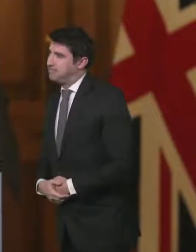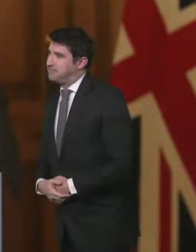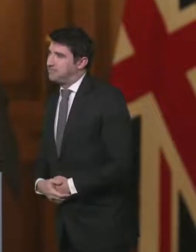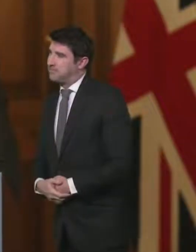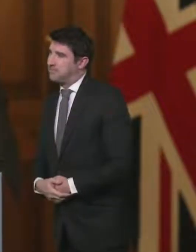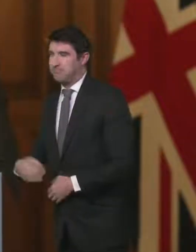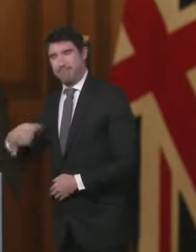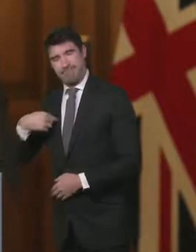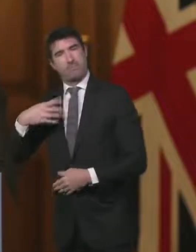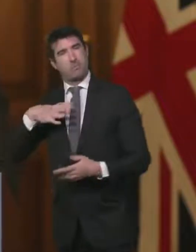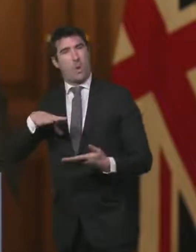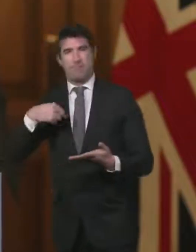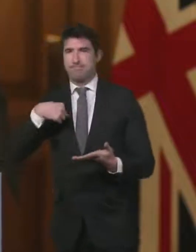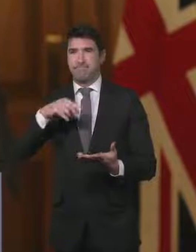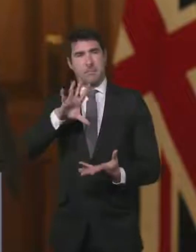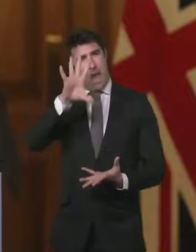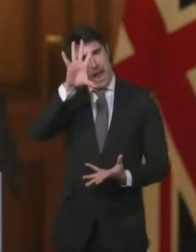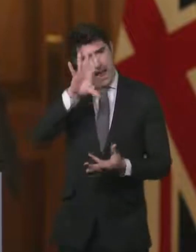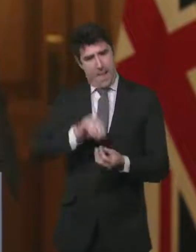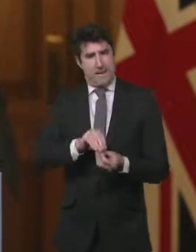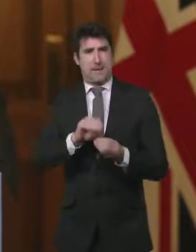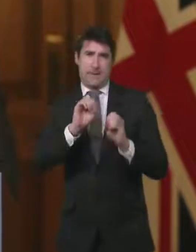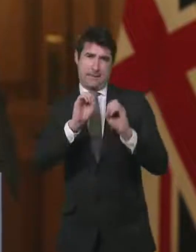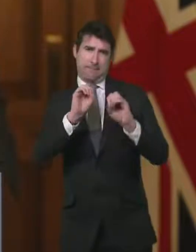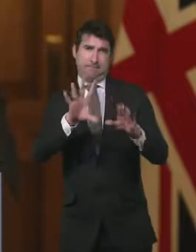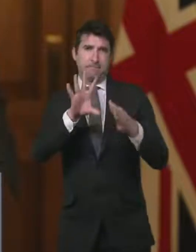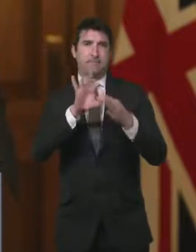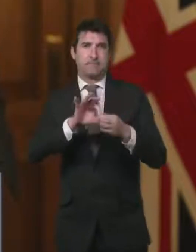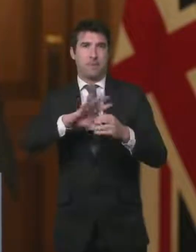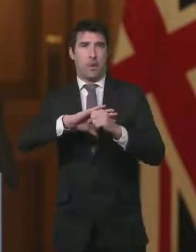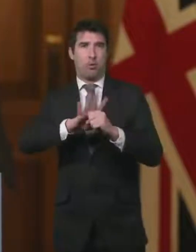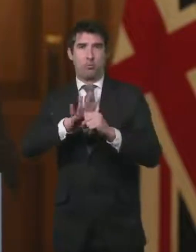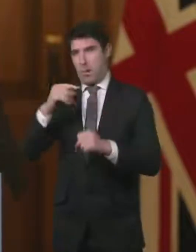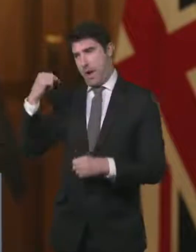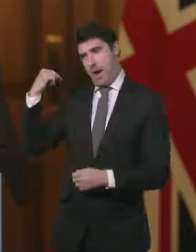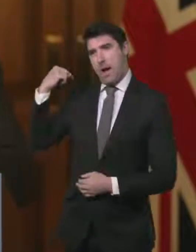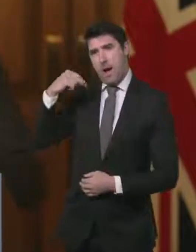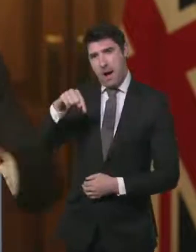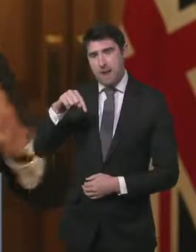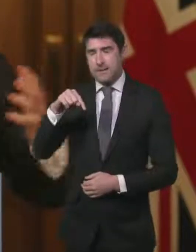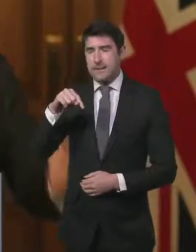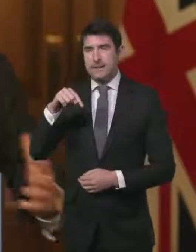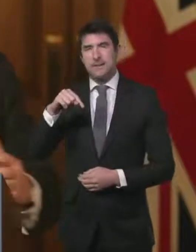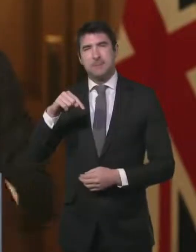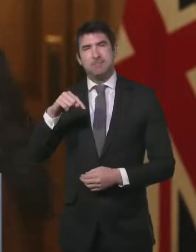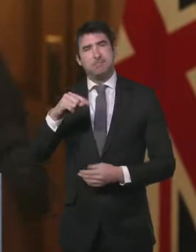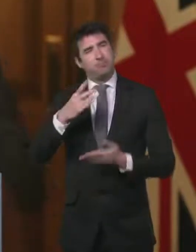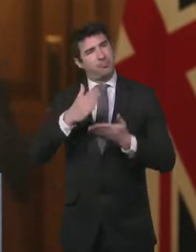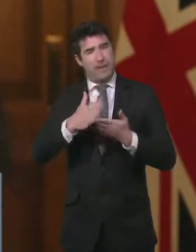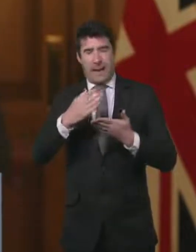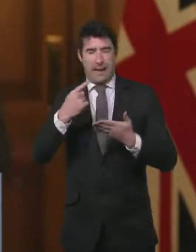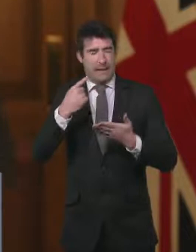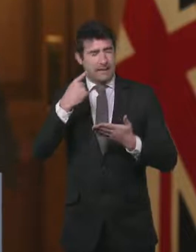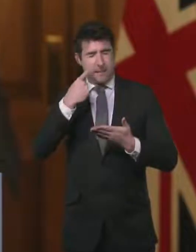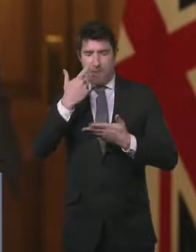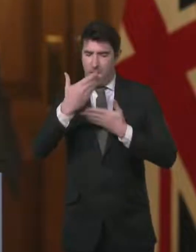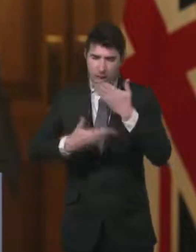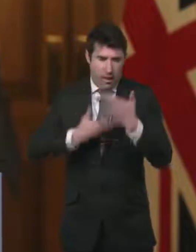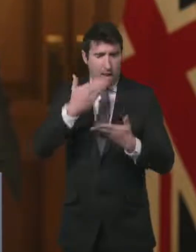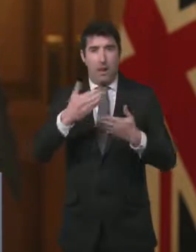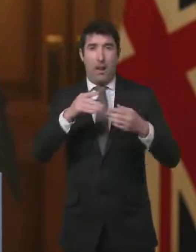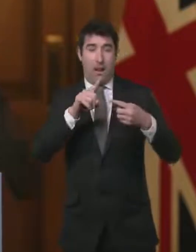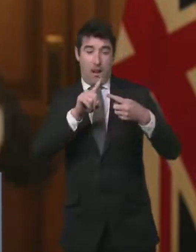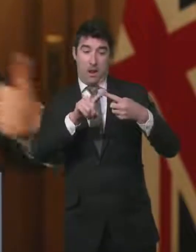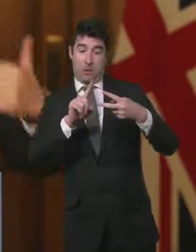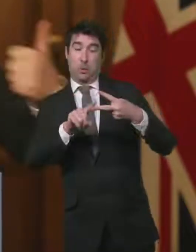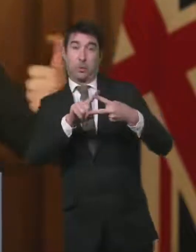big things happening at once in our fight against COVID. One's working for us and one working against